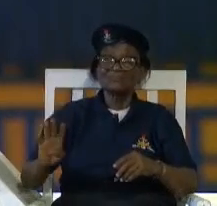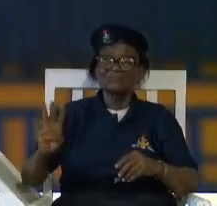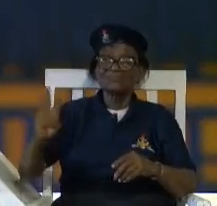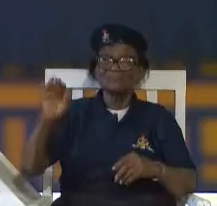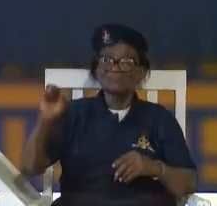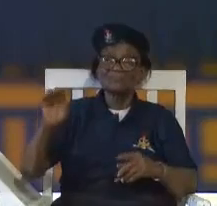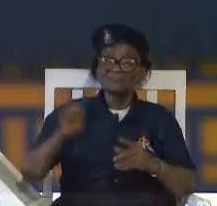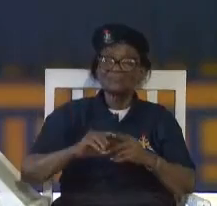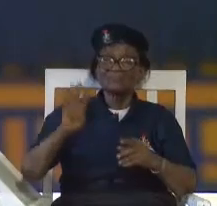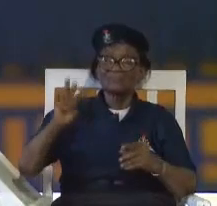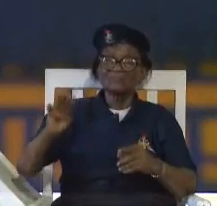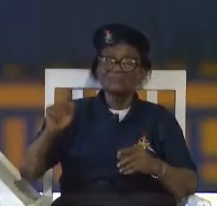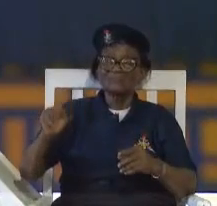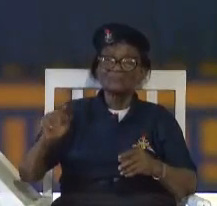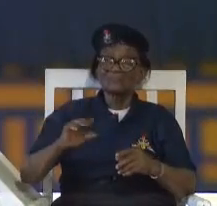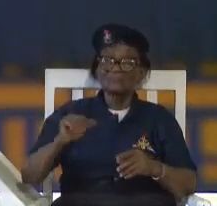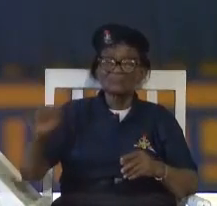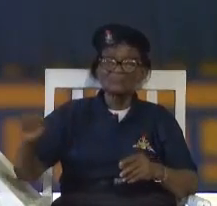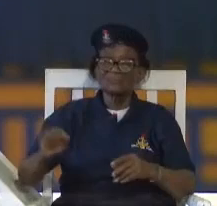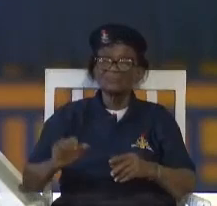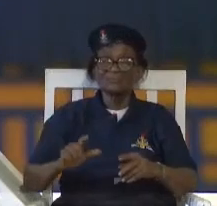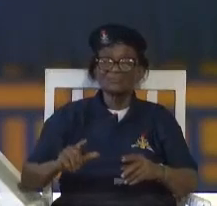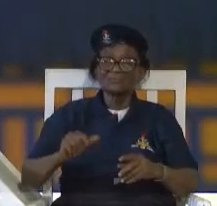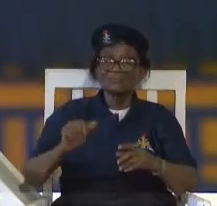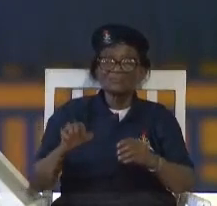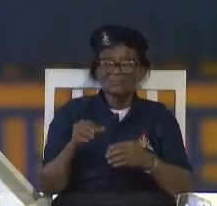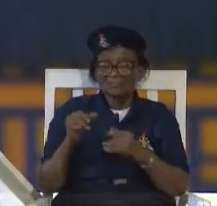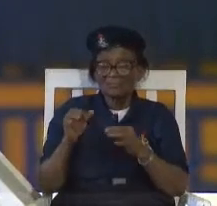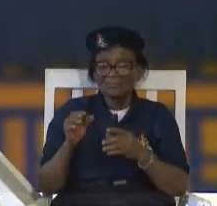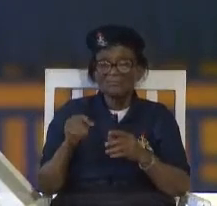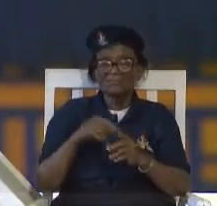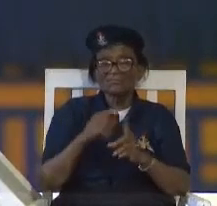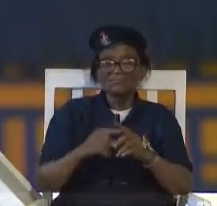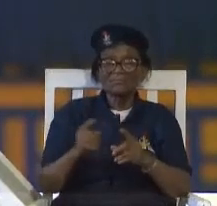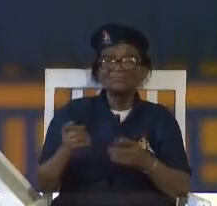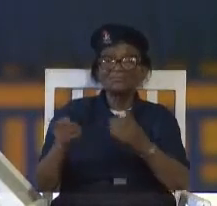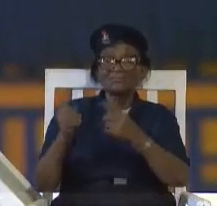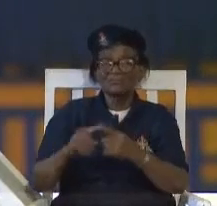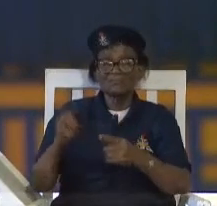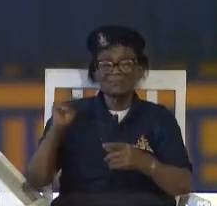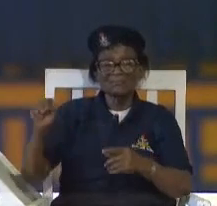Mark 1:40-42. A leper came to him, begging for